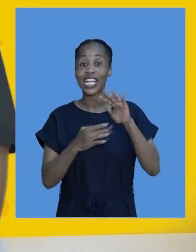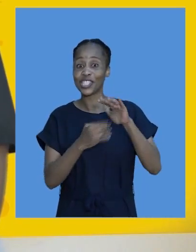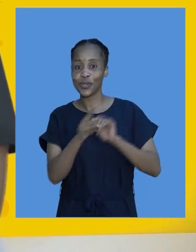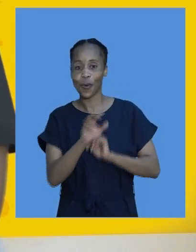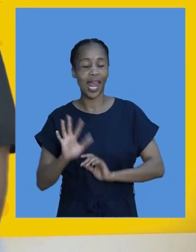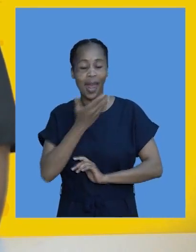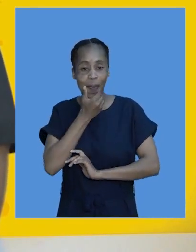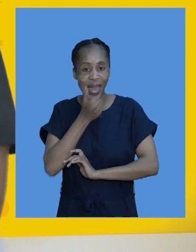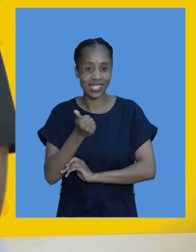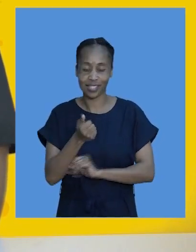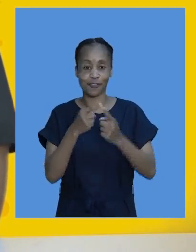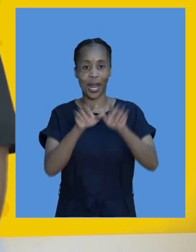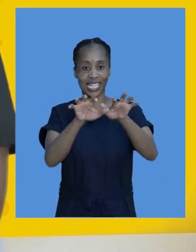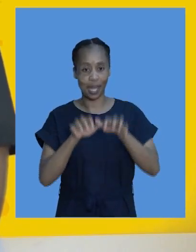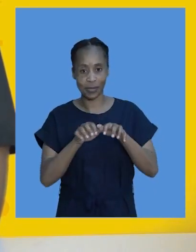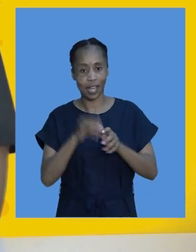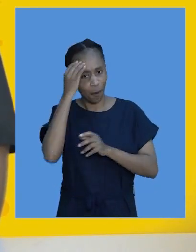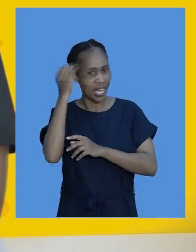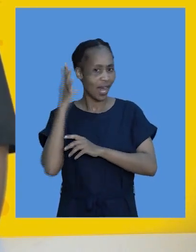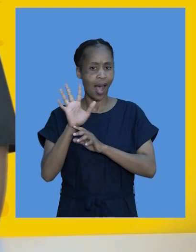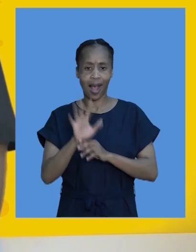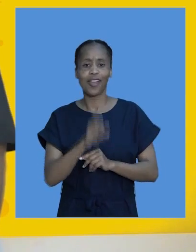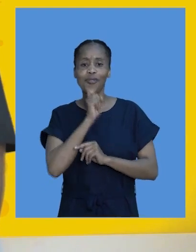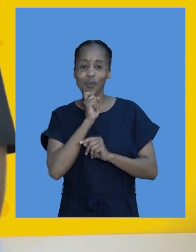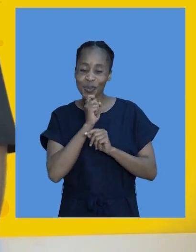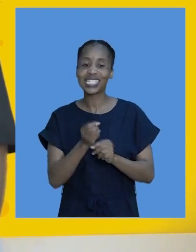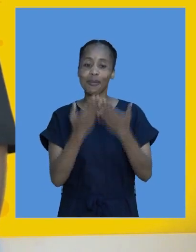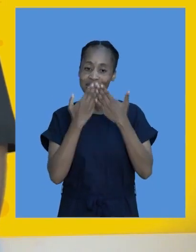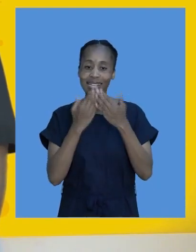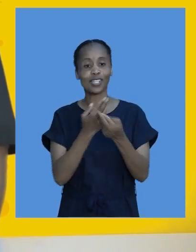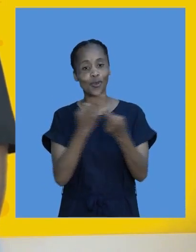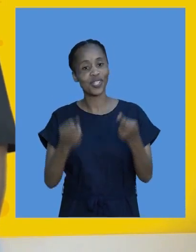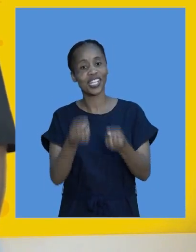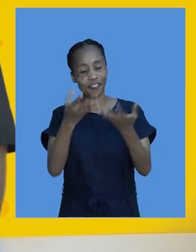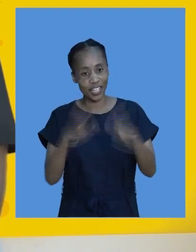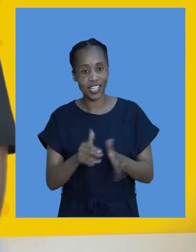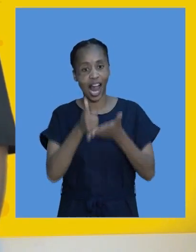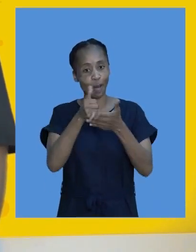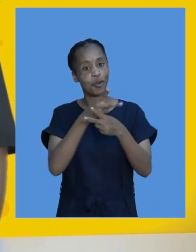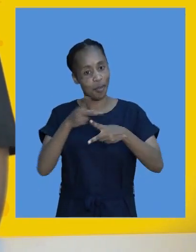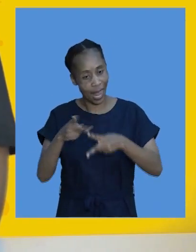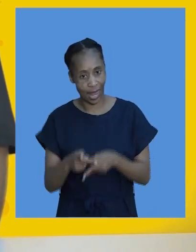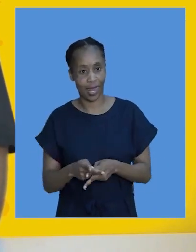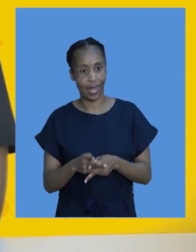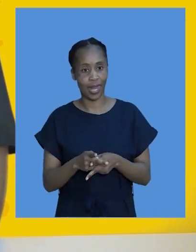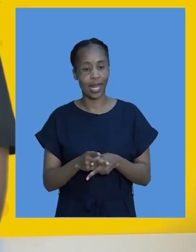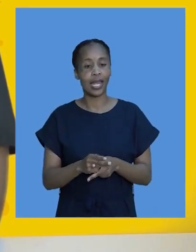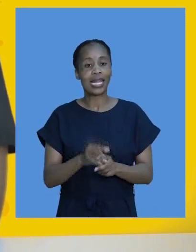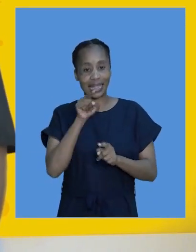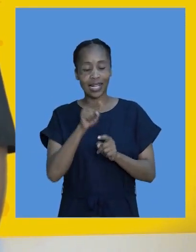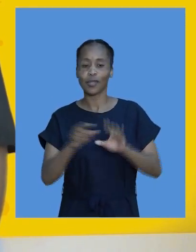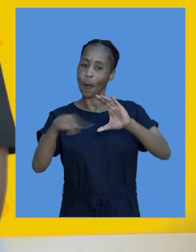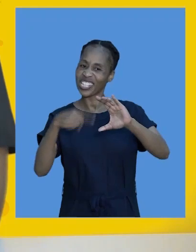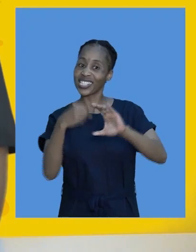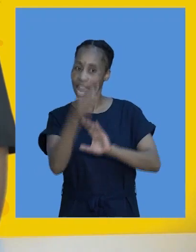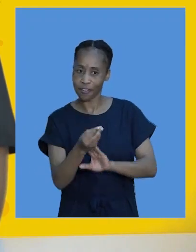your exams. Don't forget to use our study resources to help you prepare. Send us your questions and comments so that we can assist you as best